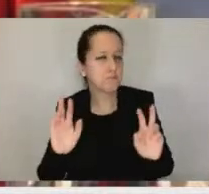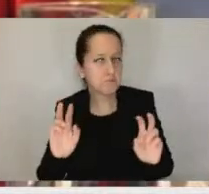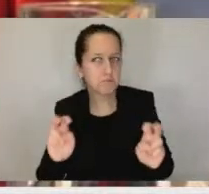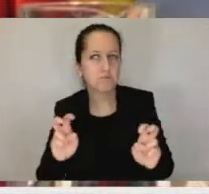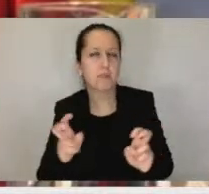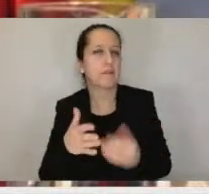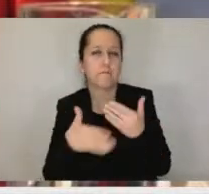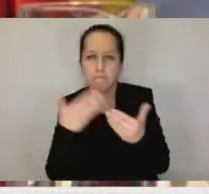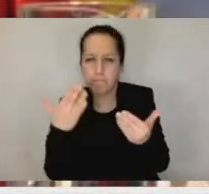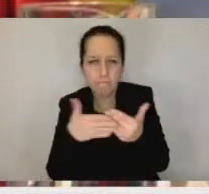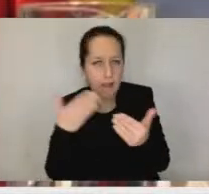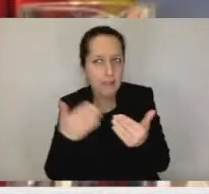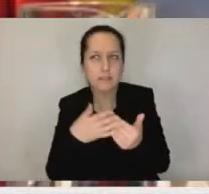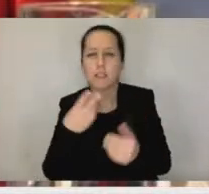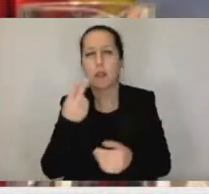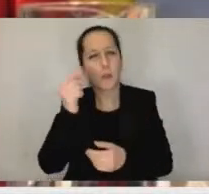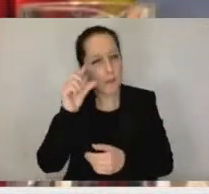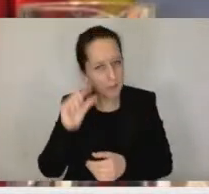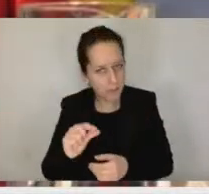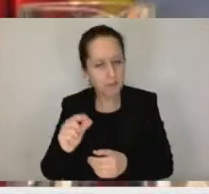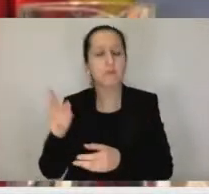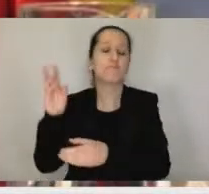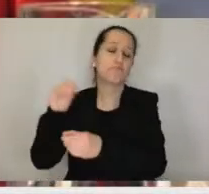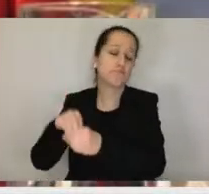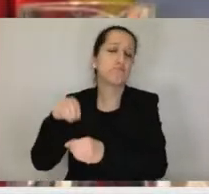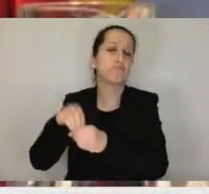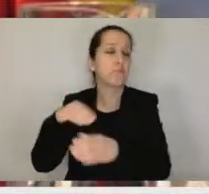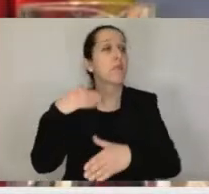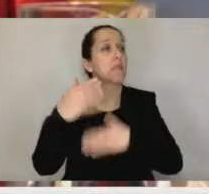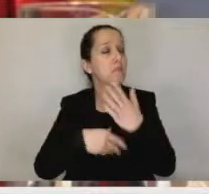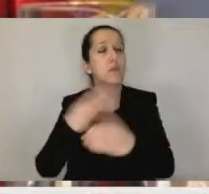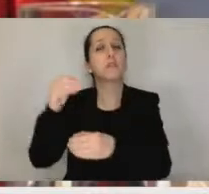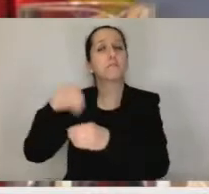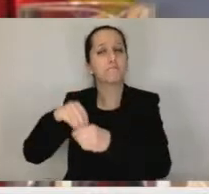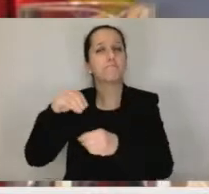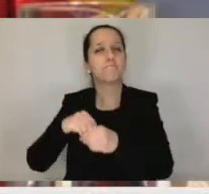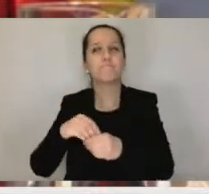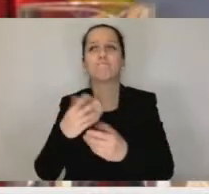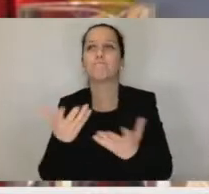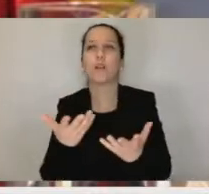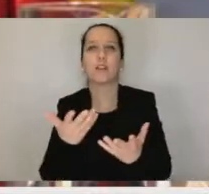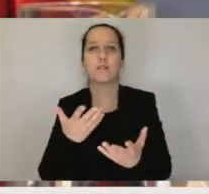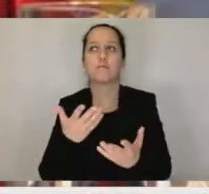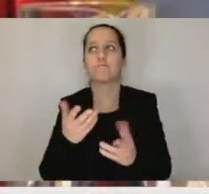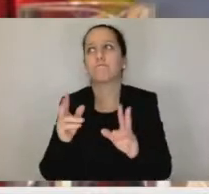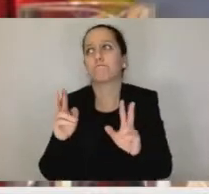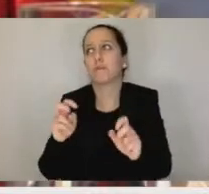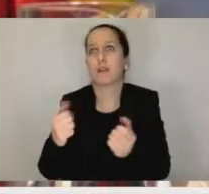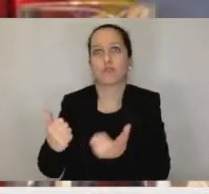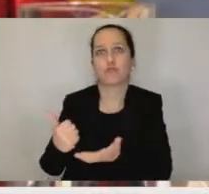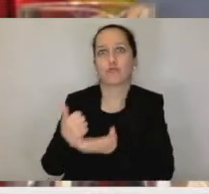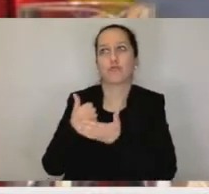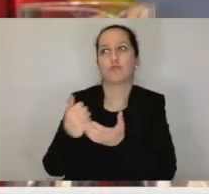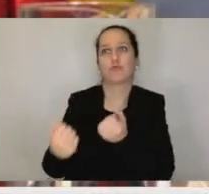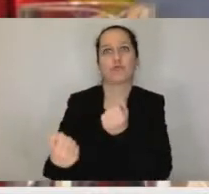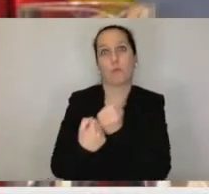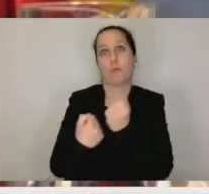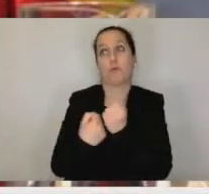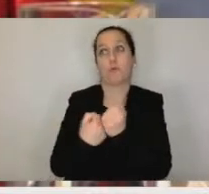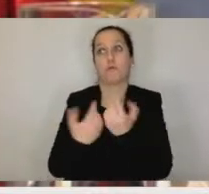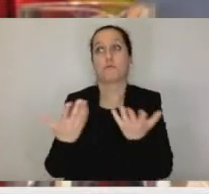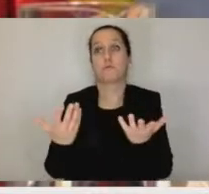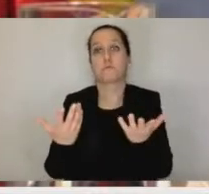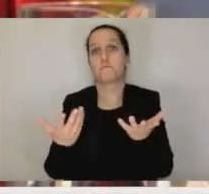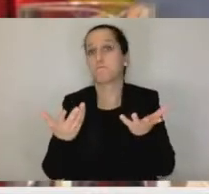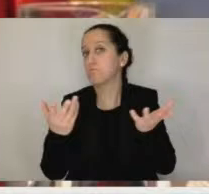have some sort of tax incentives. It could be a government match, particularly for low-income workers.